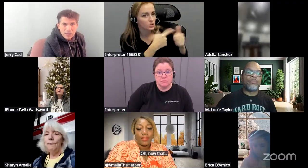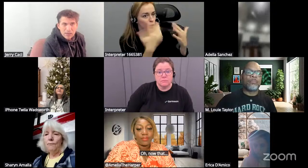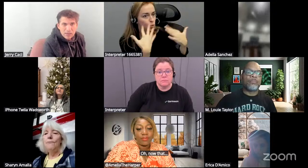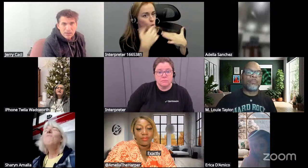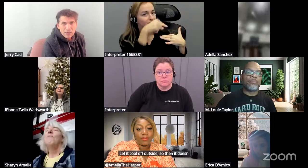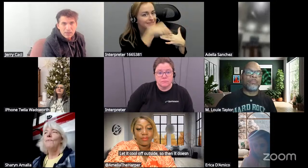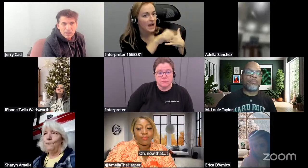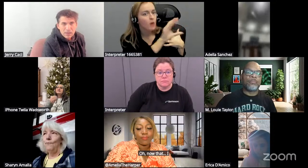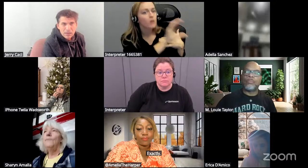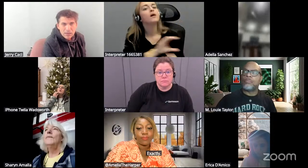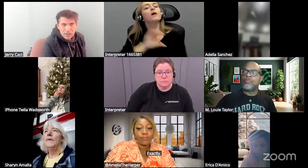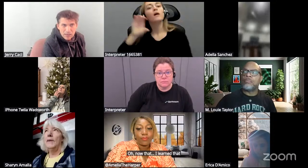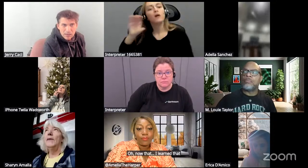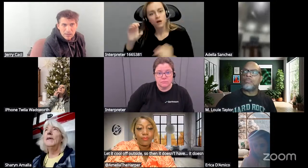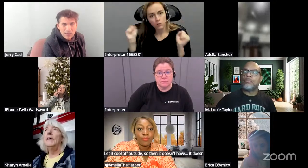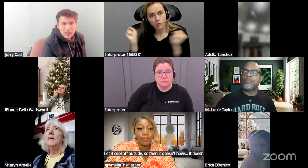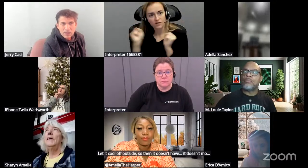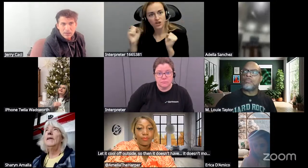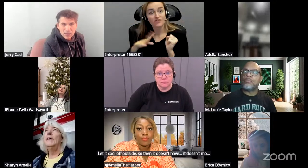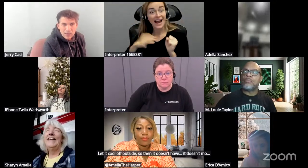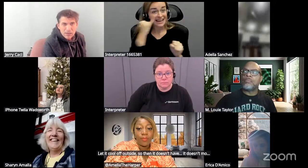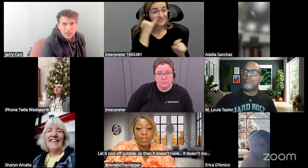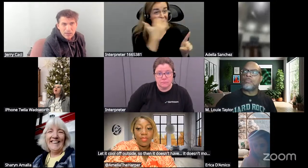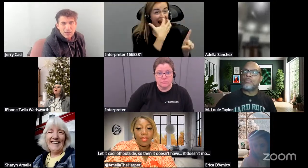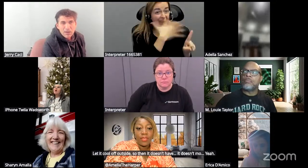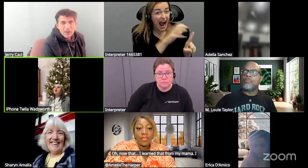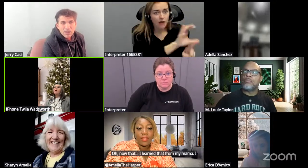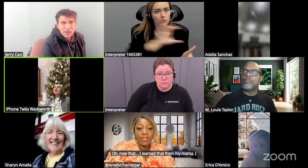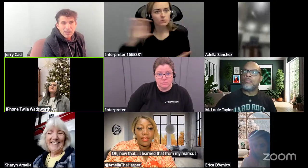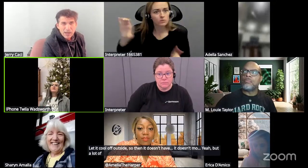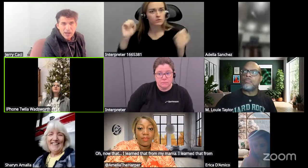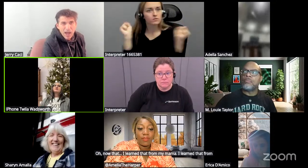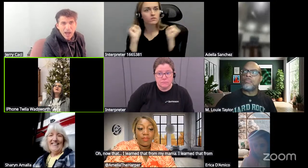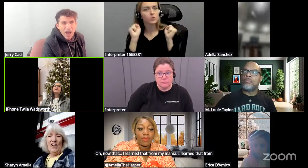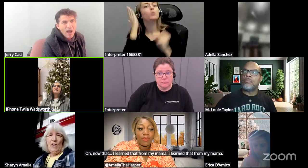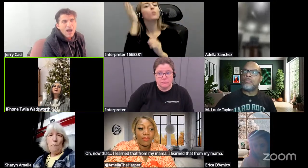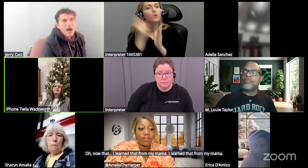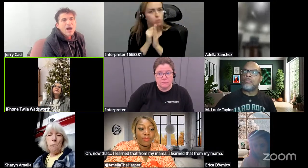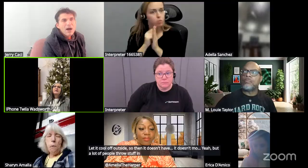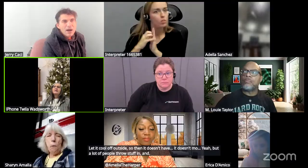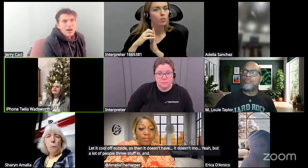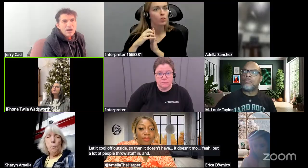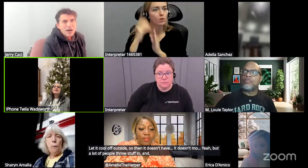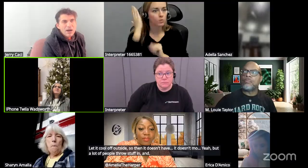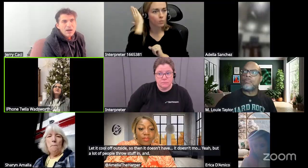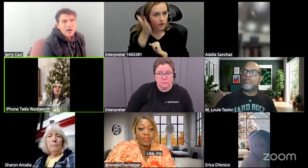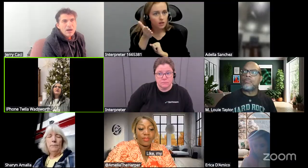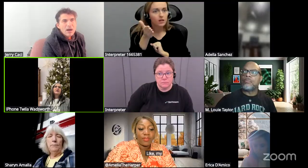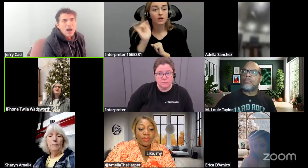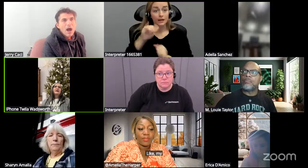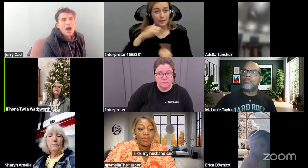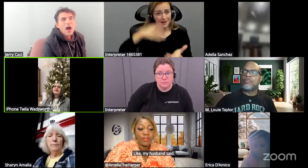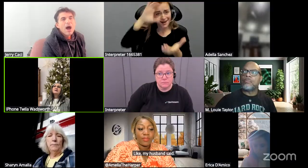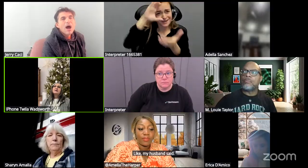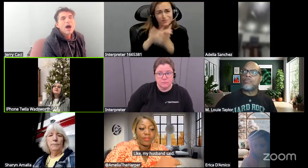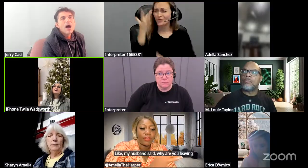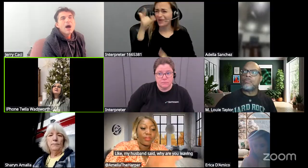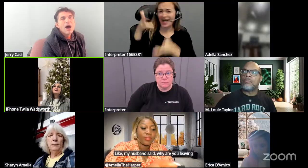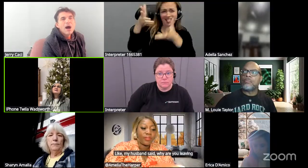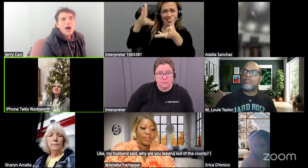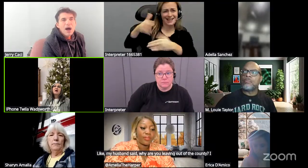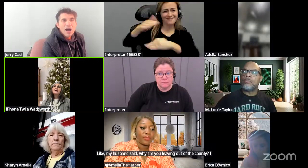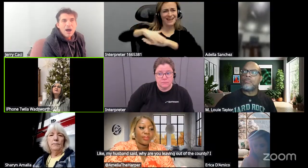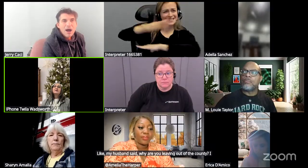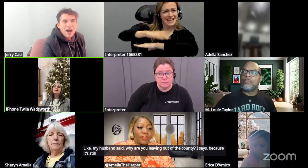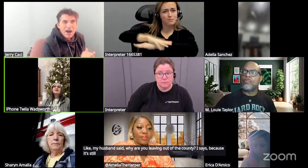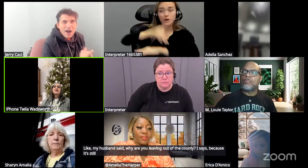have I learned it that from my doesn't mama. mold. Yeah, I but a learned lot that of from my people throw mama. stuff in and like my husband said, why are you leaving that on the counter? I says, because it's